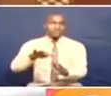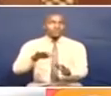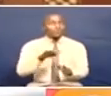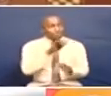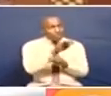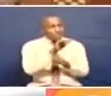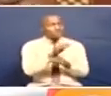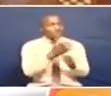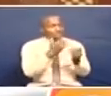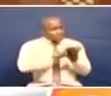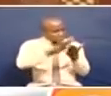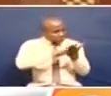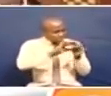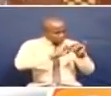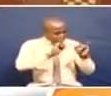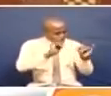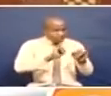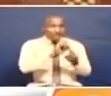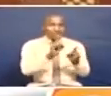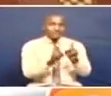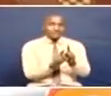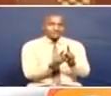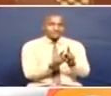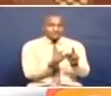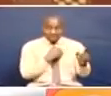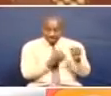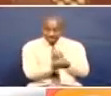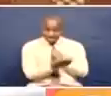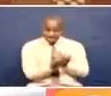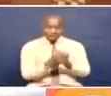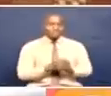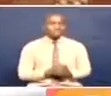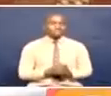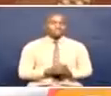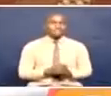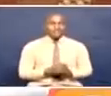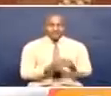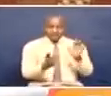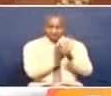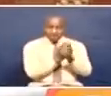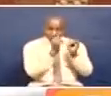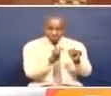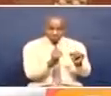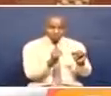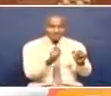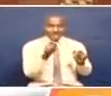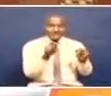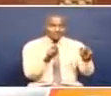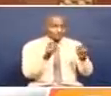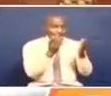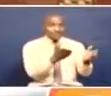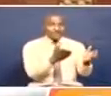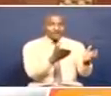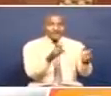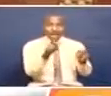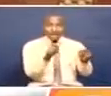for a cleanup of the system. Let me explain to this, Jeff. In the new law, you have regulations. In those regulations,